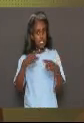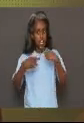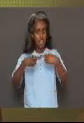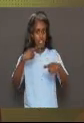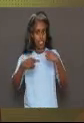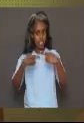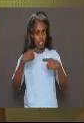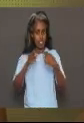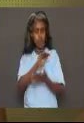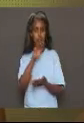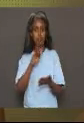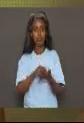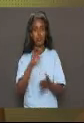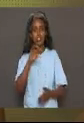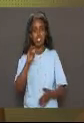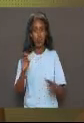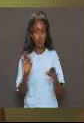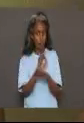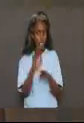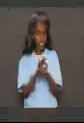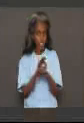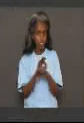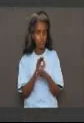relationship between the cofunctions.